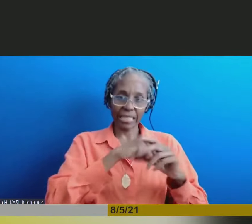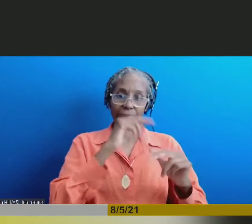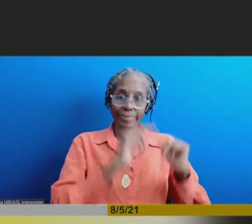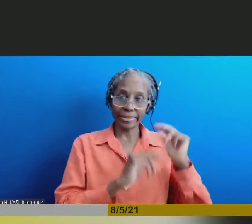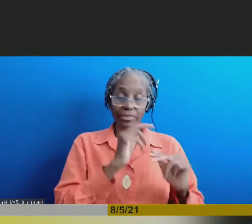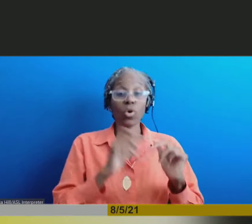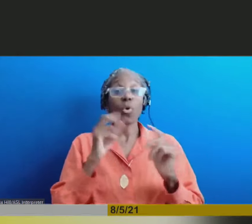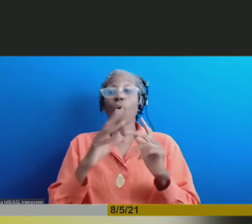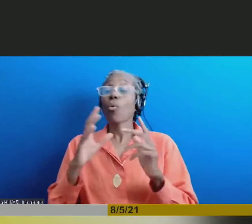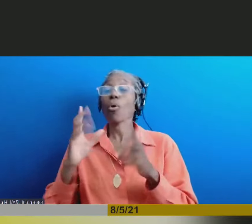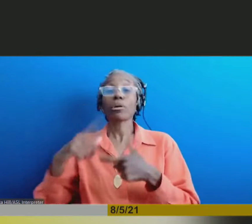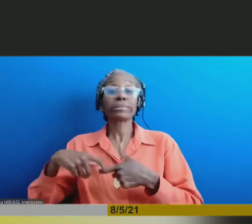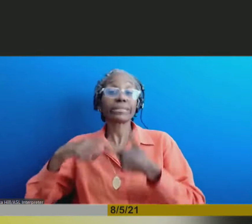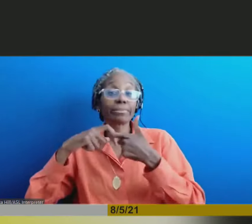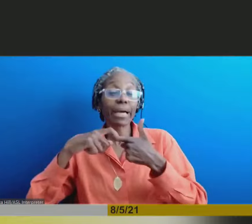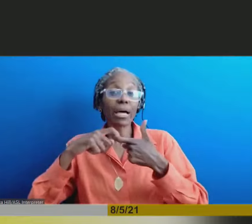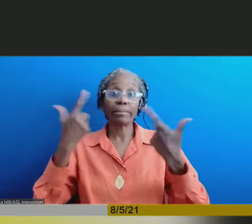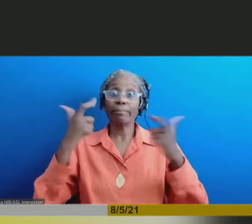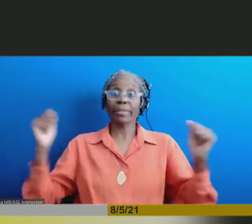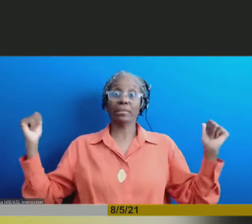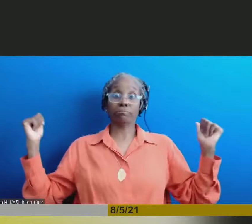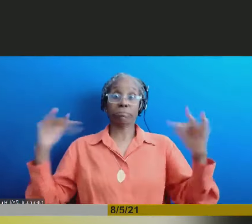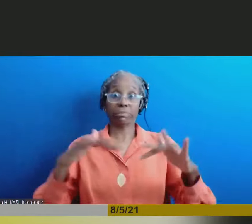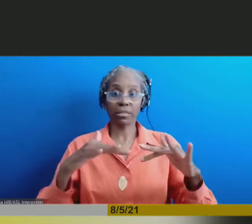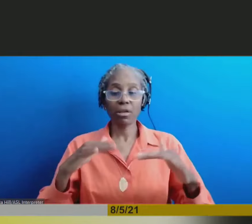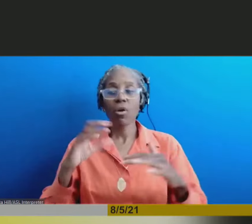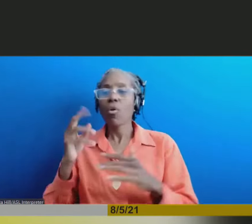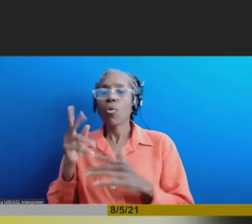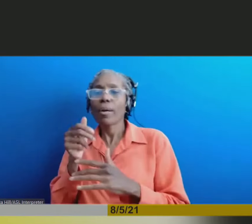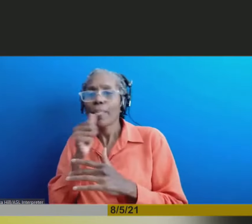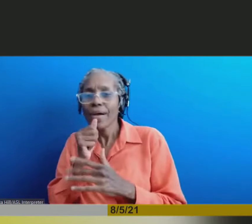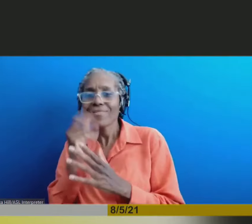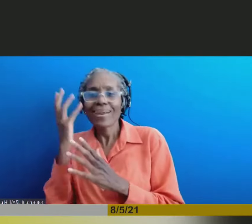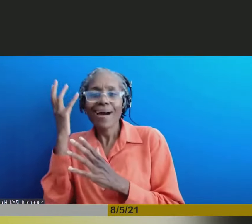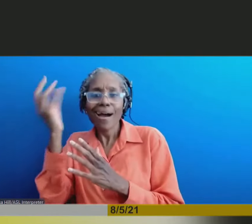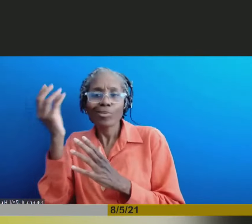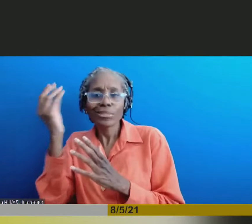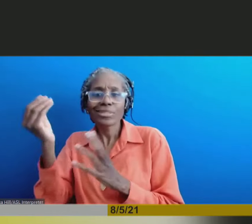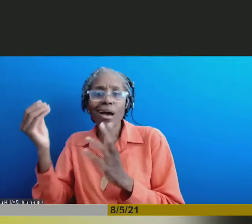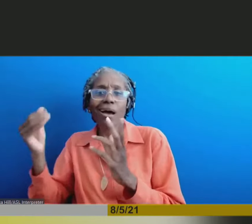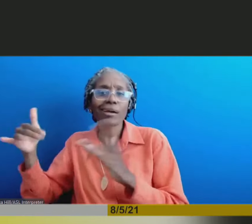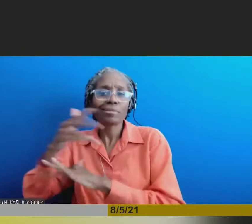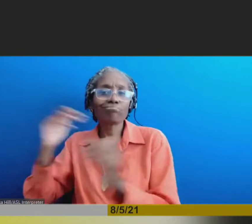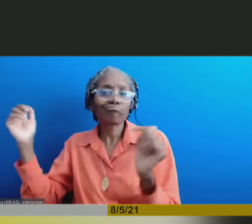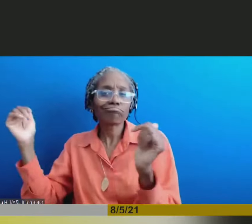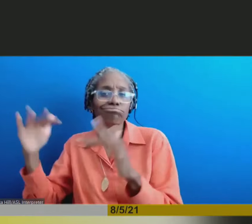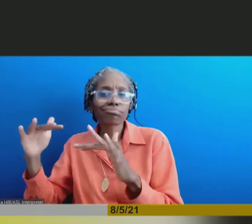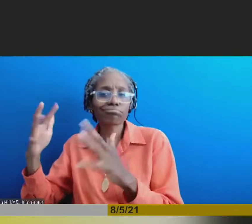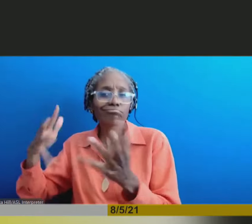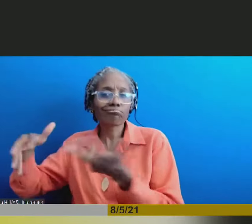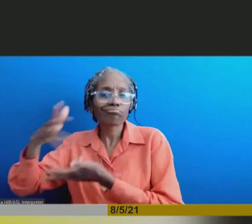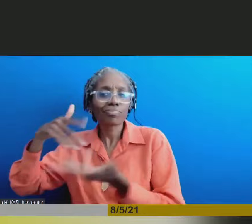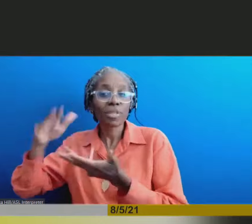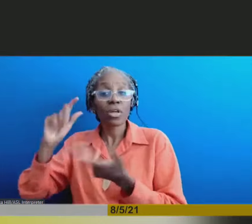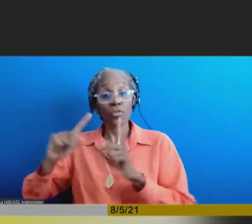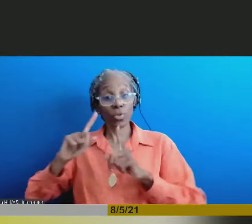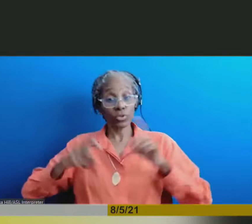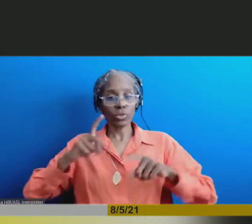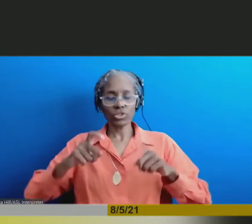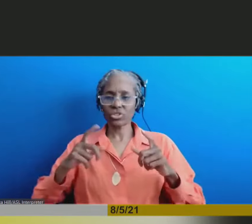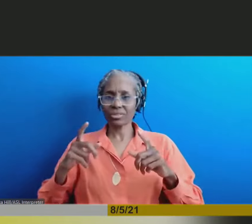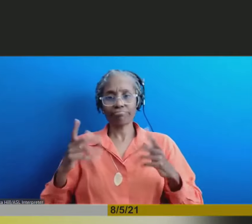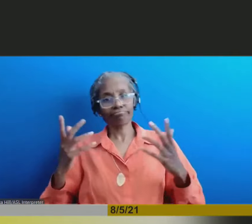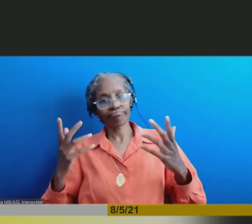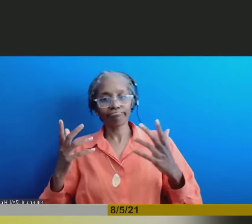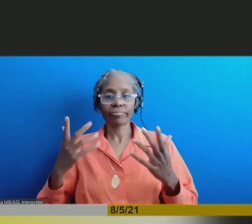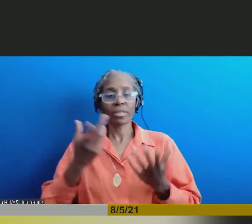Any advice you have on small private outdoor gatherings? And so in general, I think the questions are along the lines of, I think